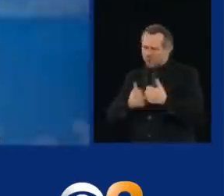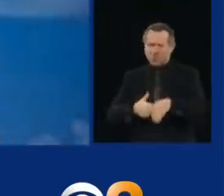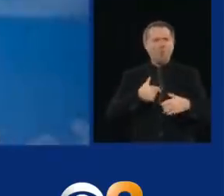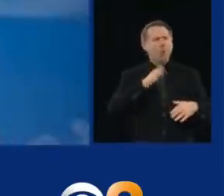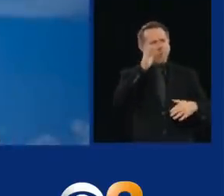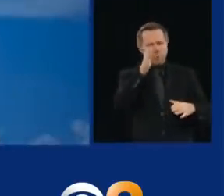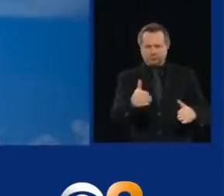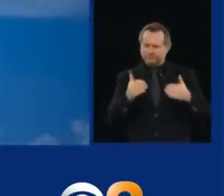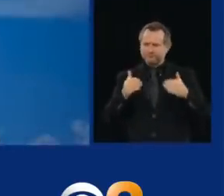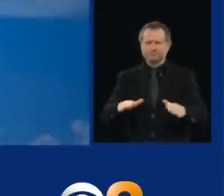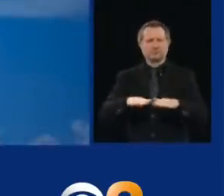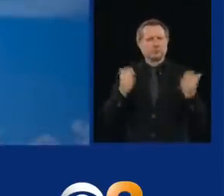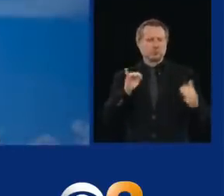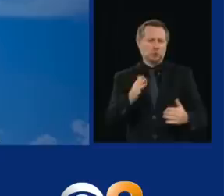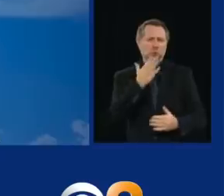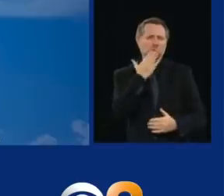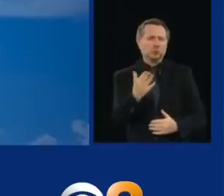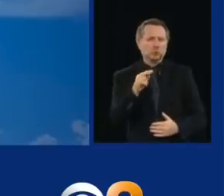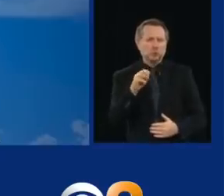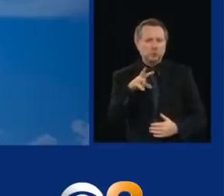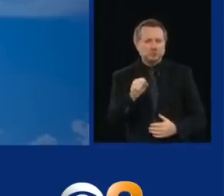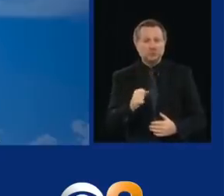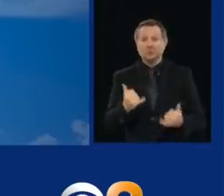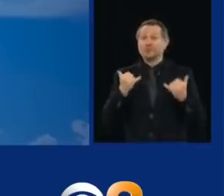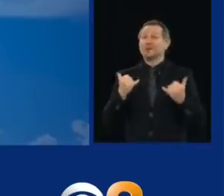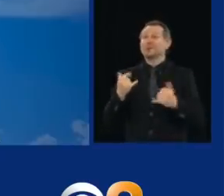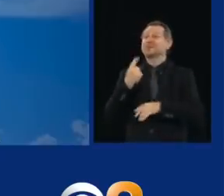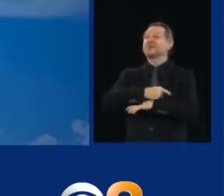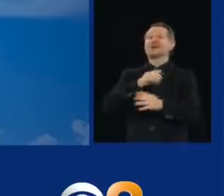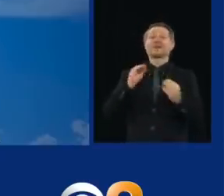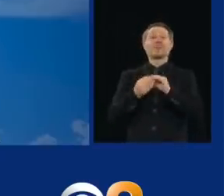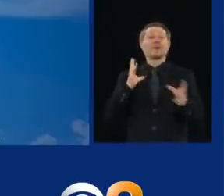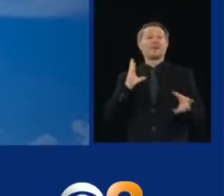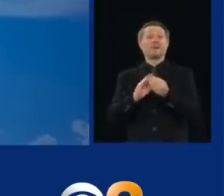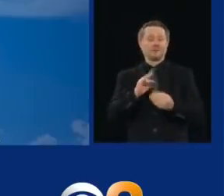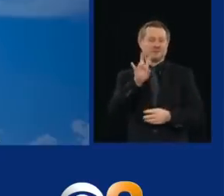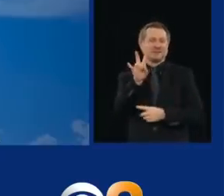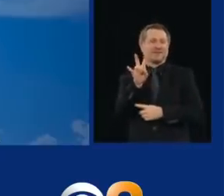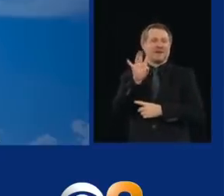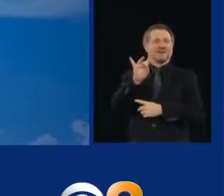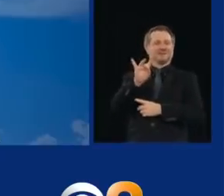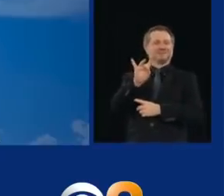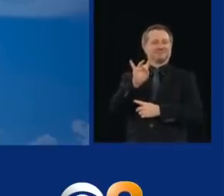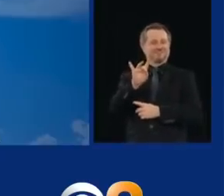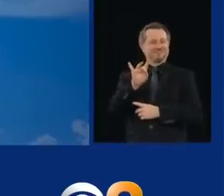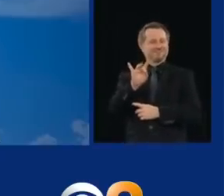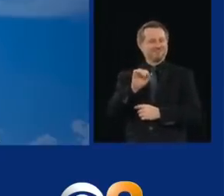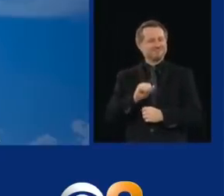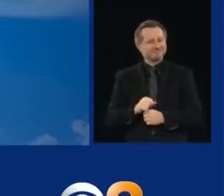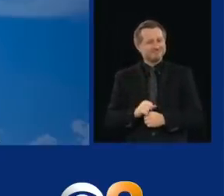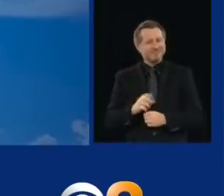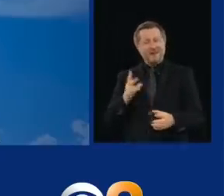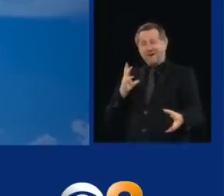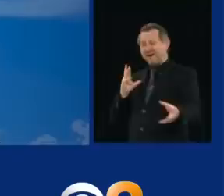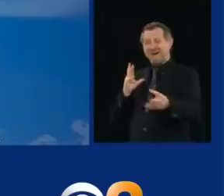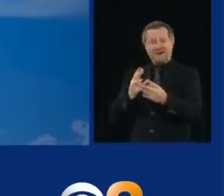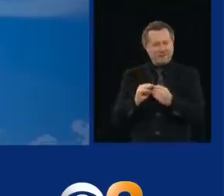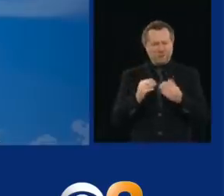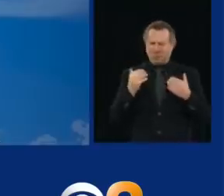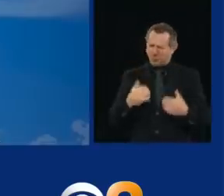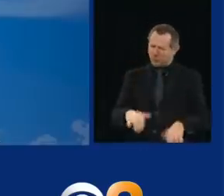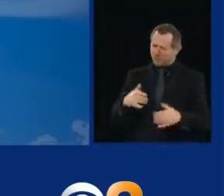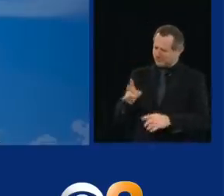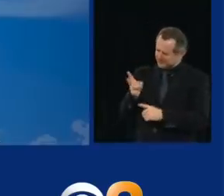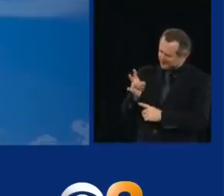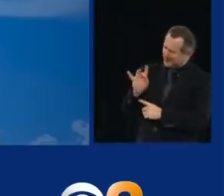good news. Today is day 78. Day 78, or 78 days, a long time